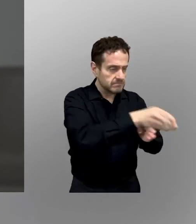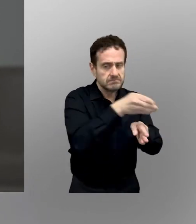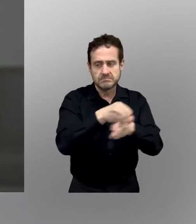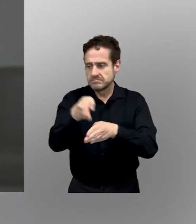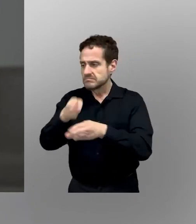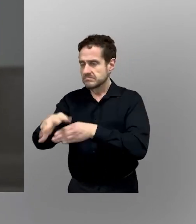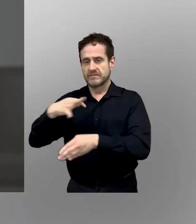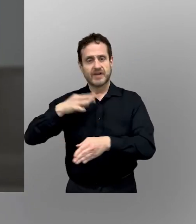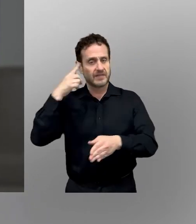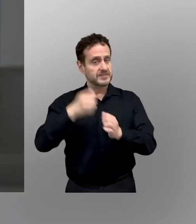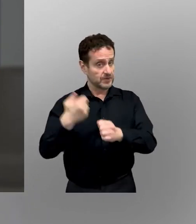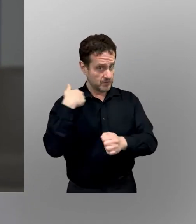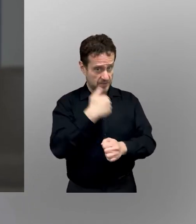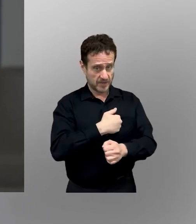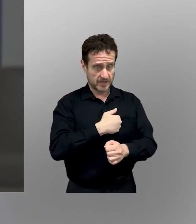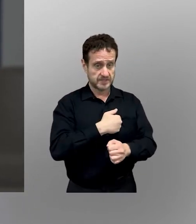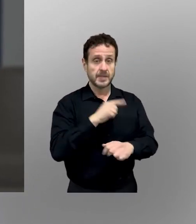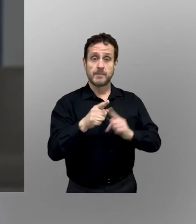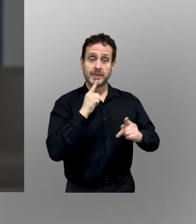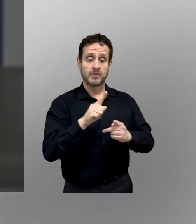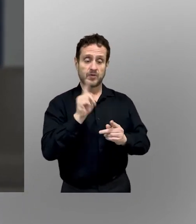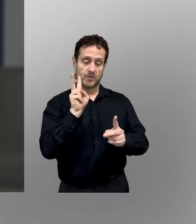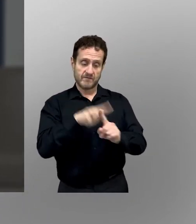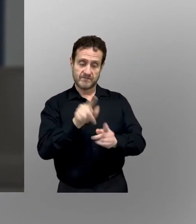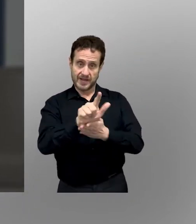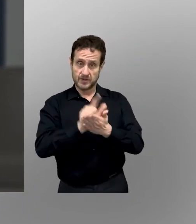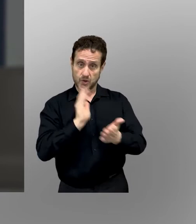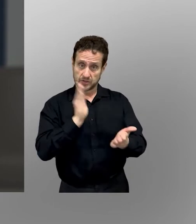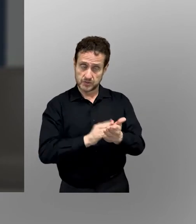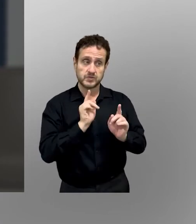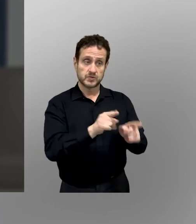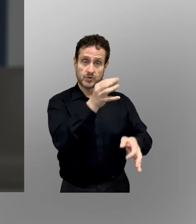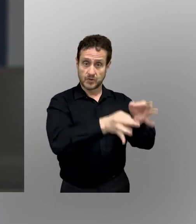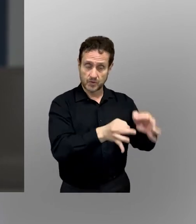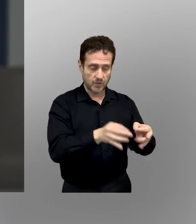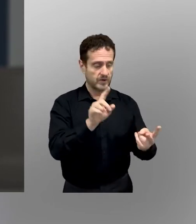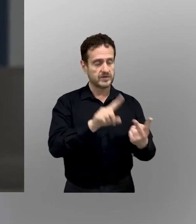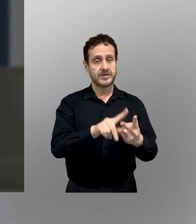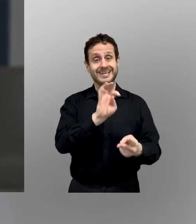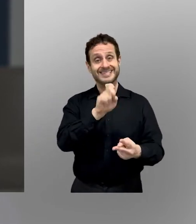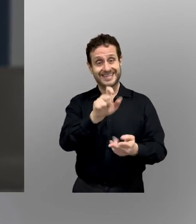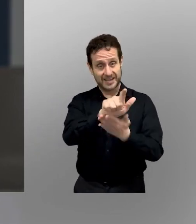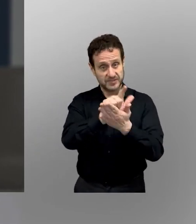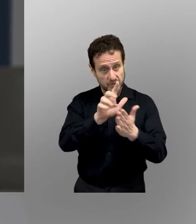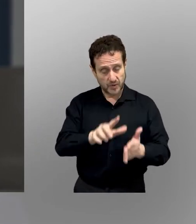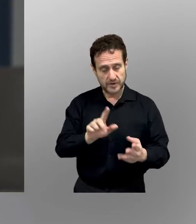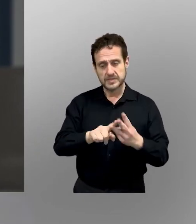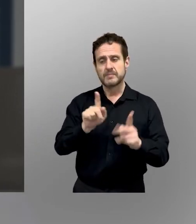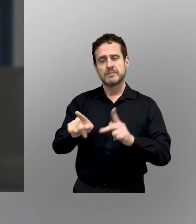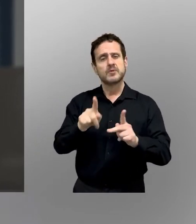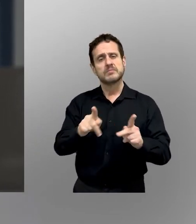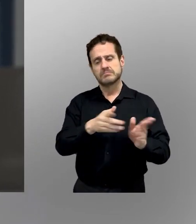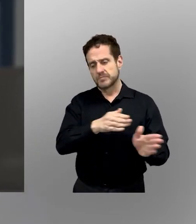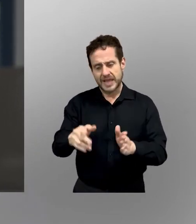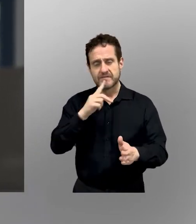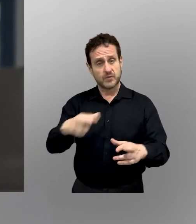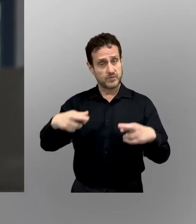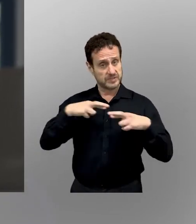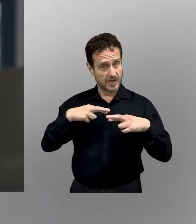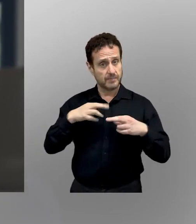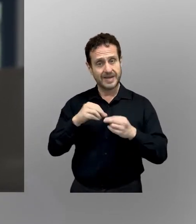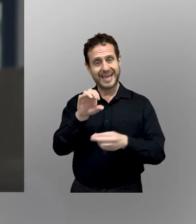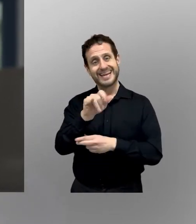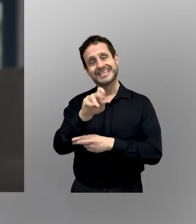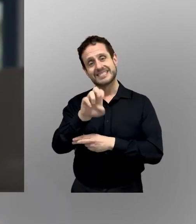all area practices volunteer with us, from litigators to tax attorneys to